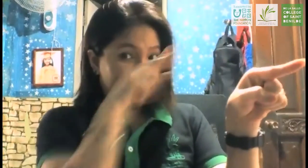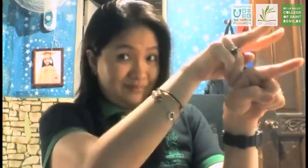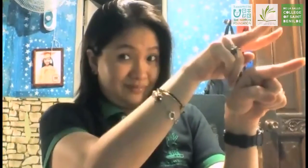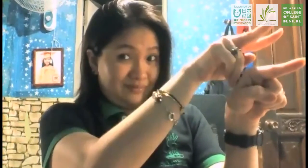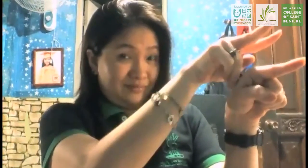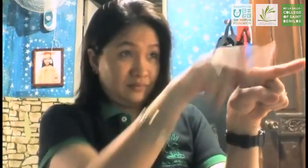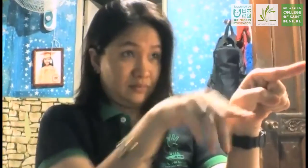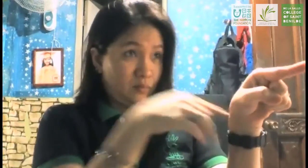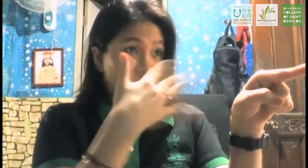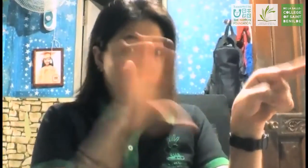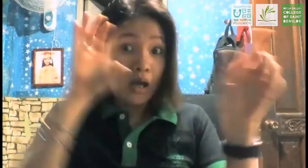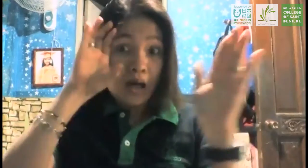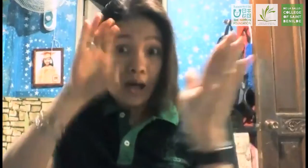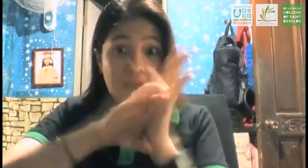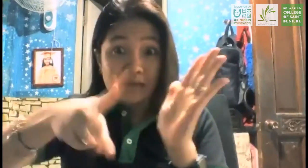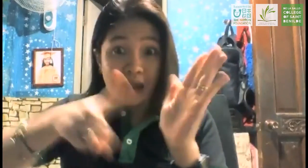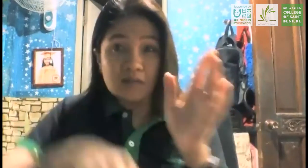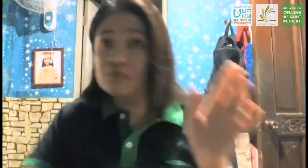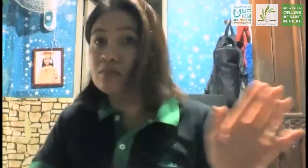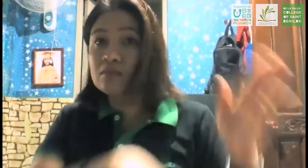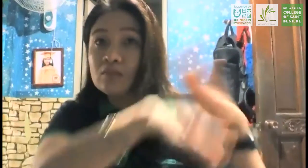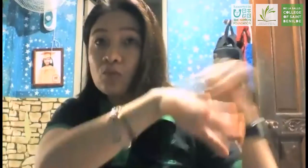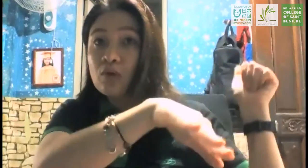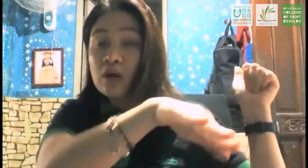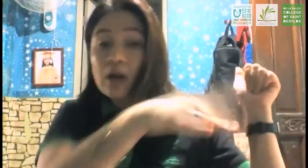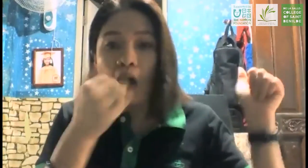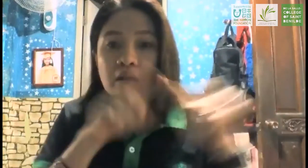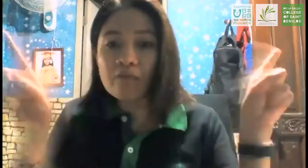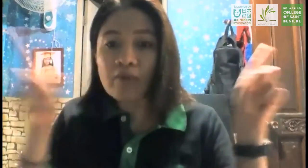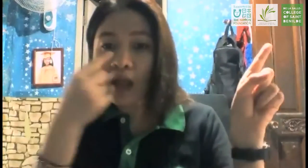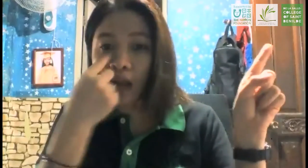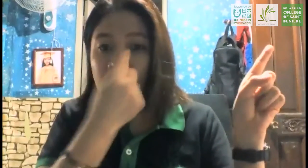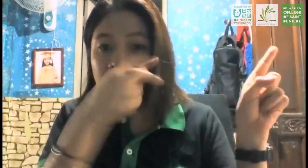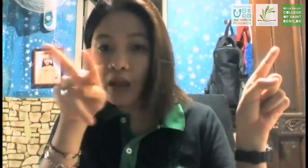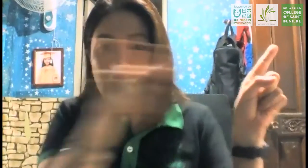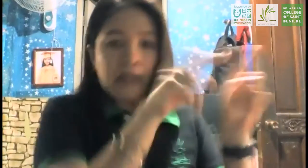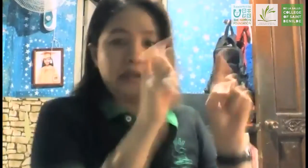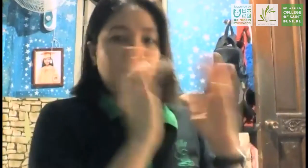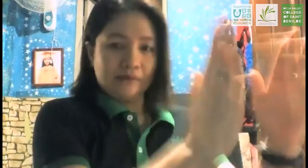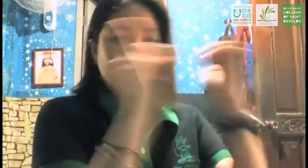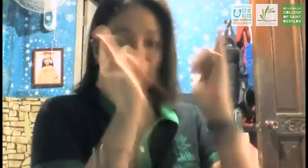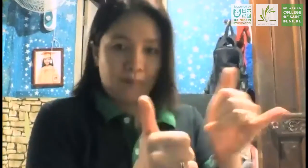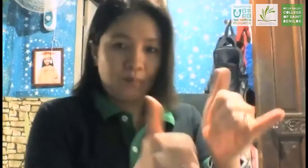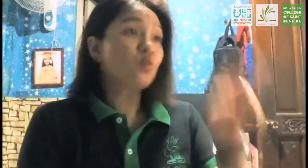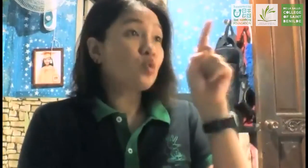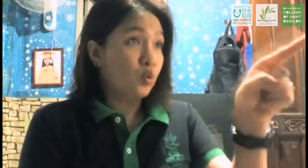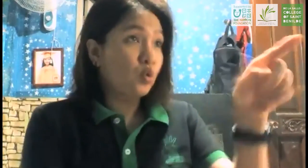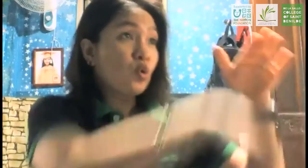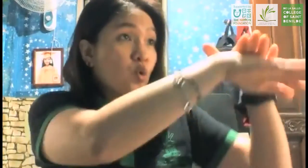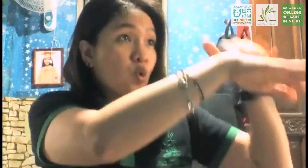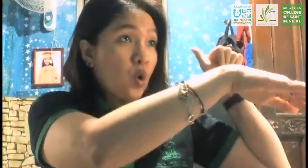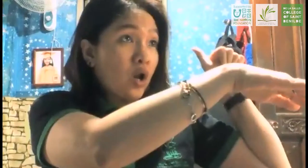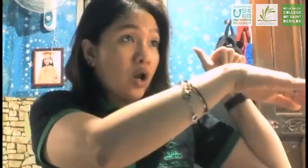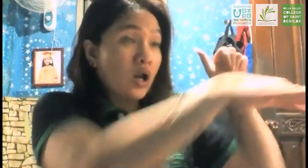So there's a person here. I'm looking at that person. But you can see in the second picture, the eye gaze is different.